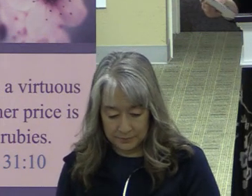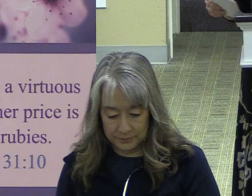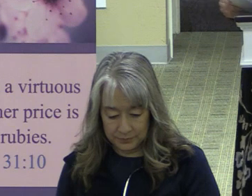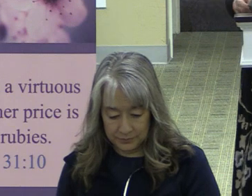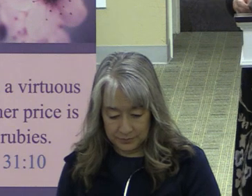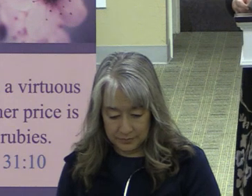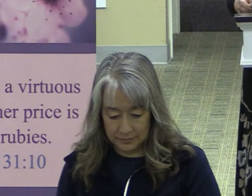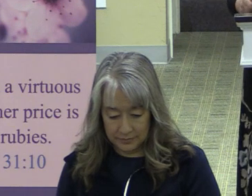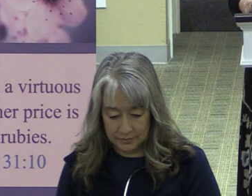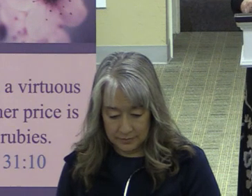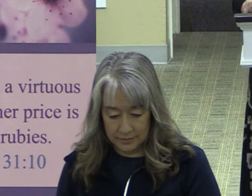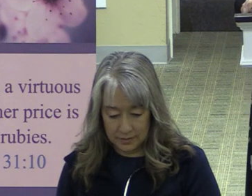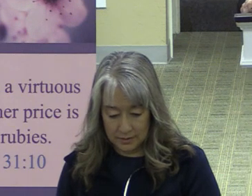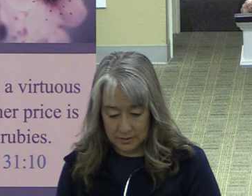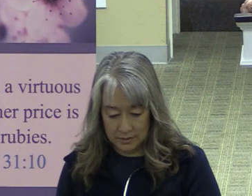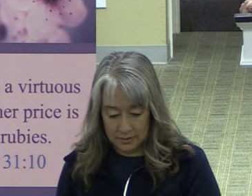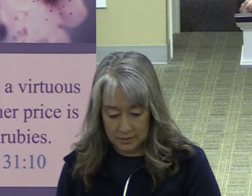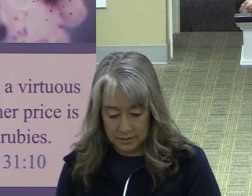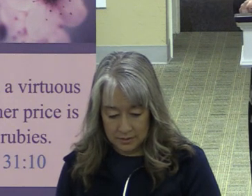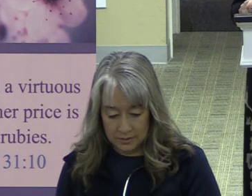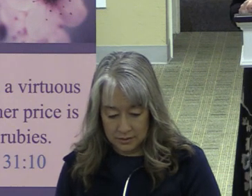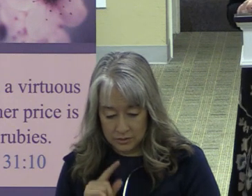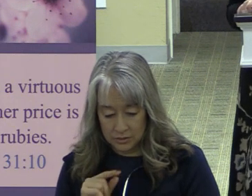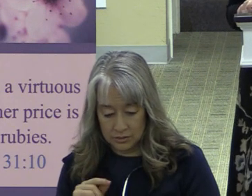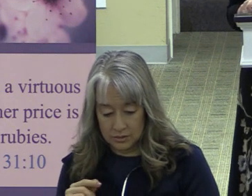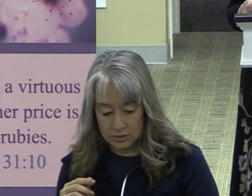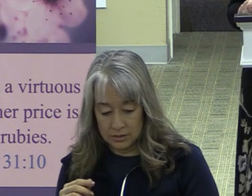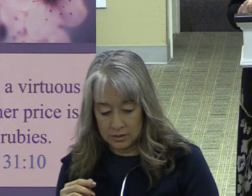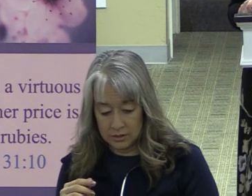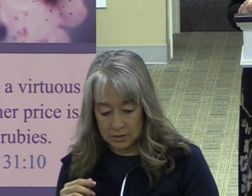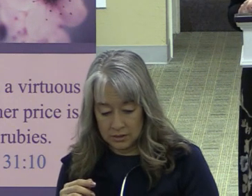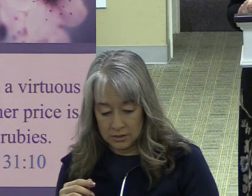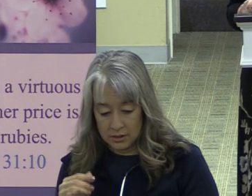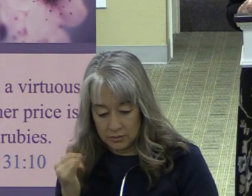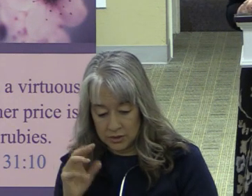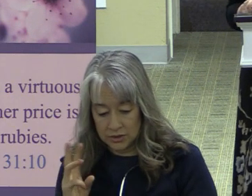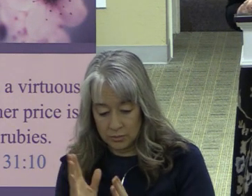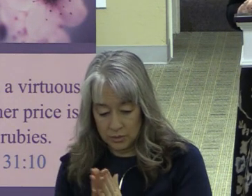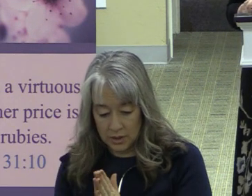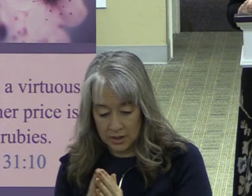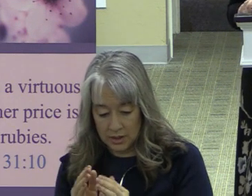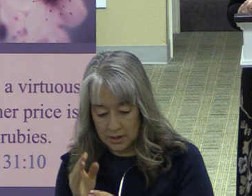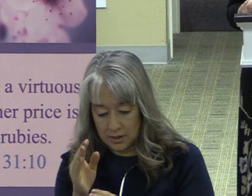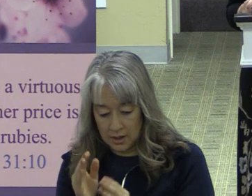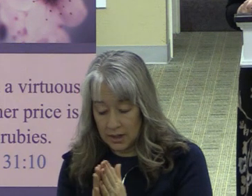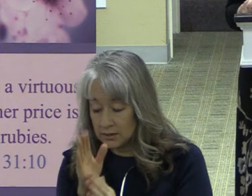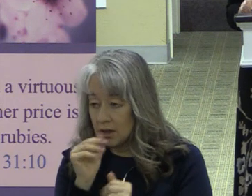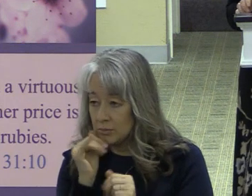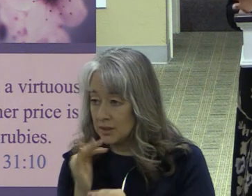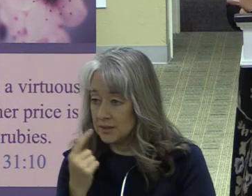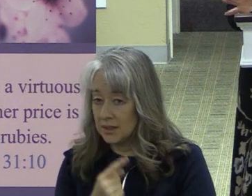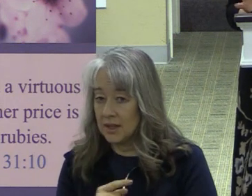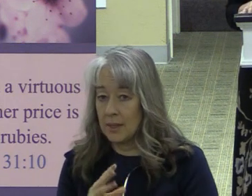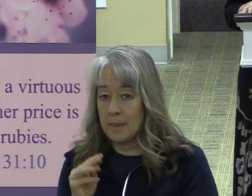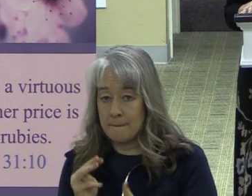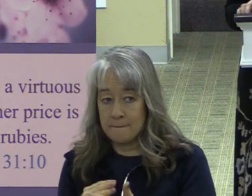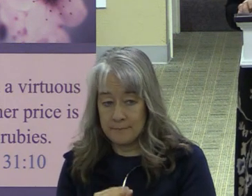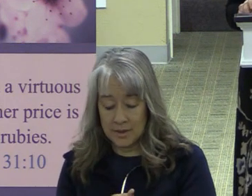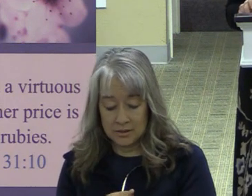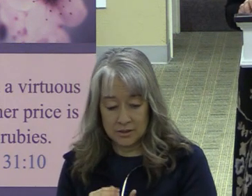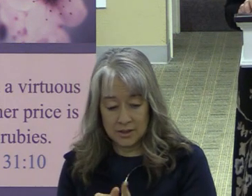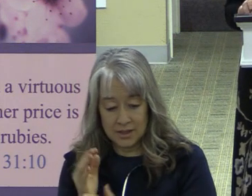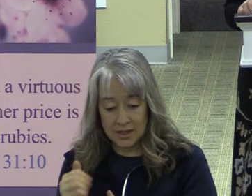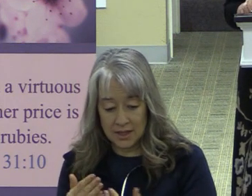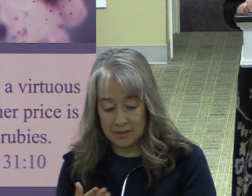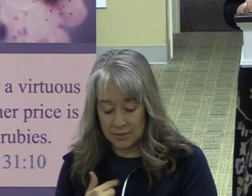so if we can go ahead and just pray and ask God to bless today and the message that